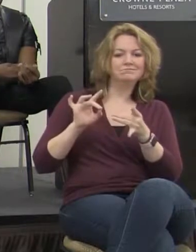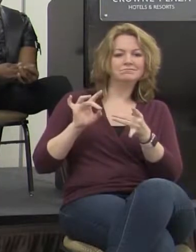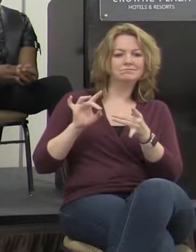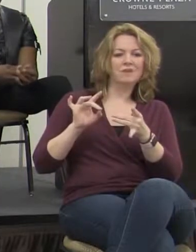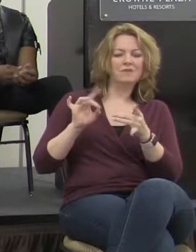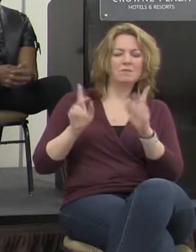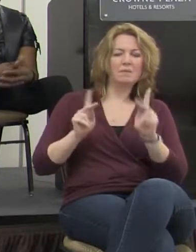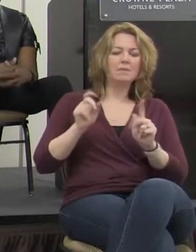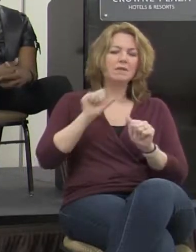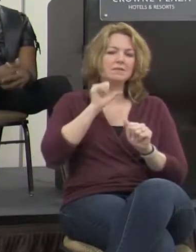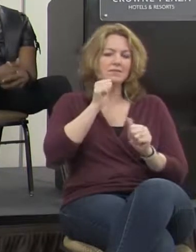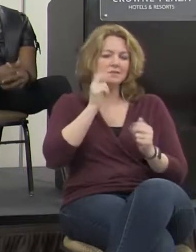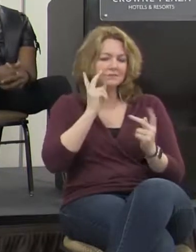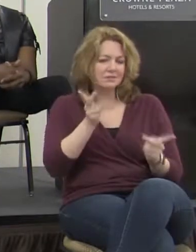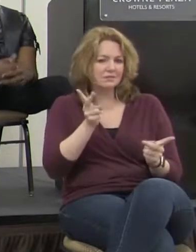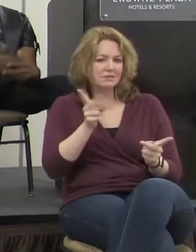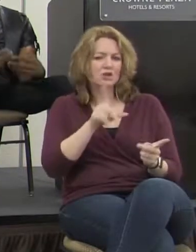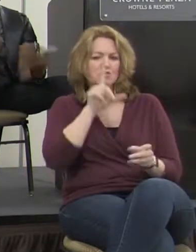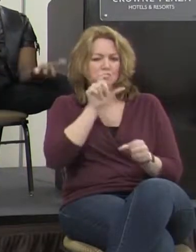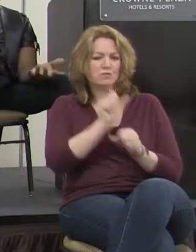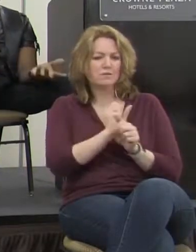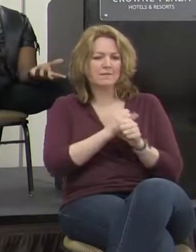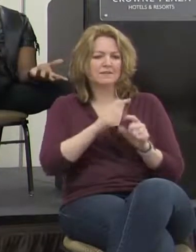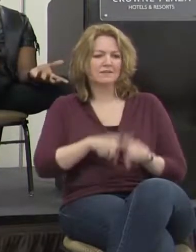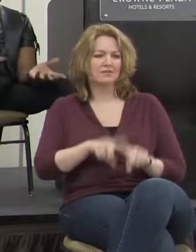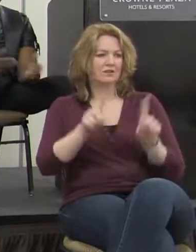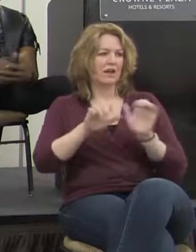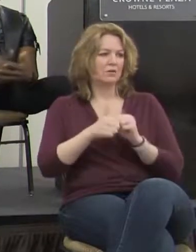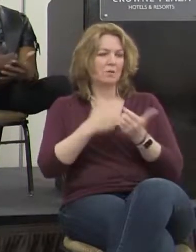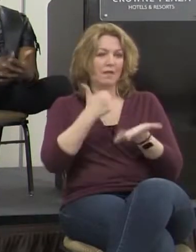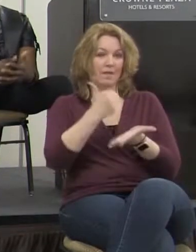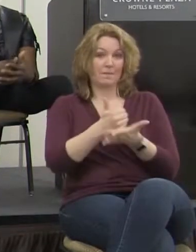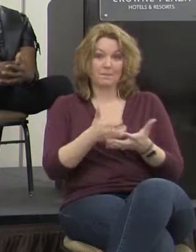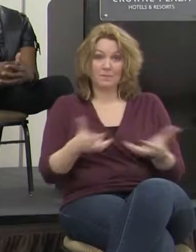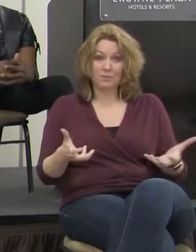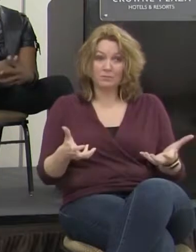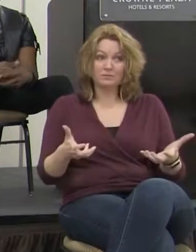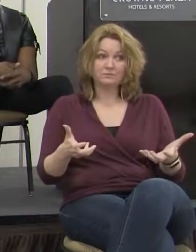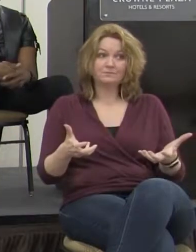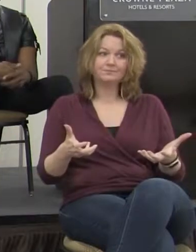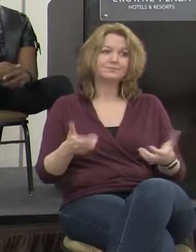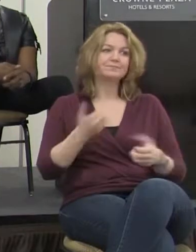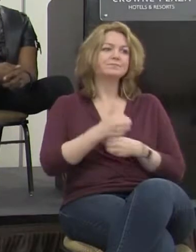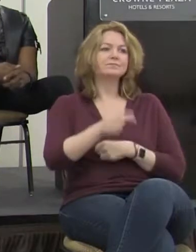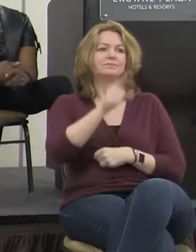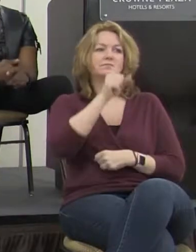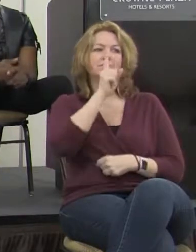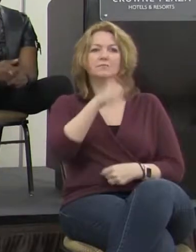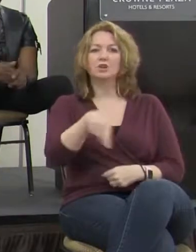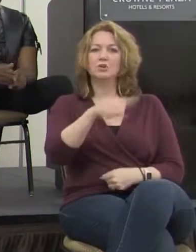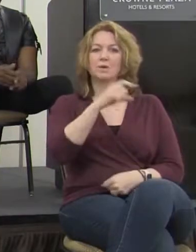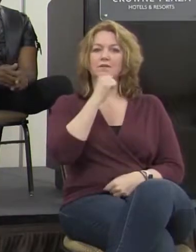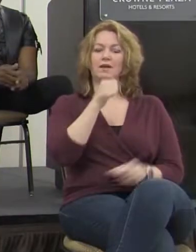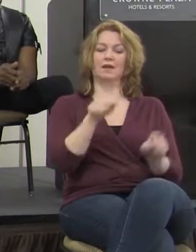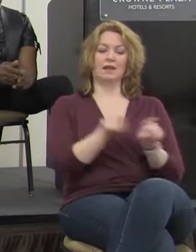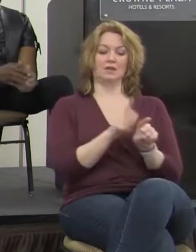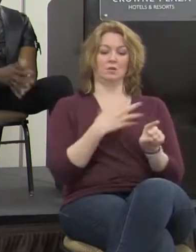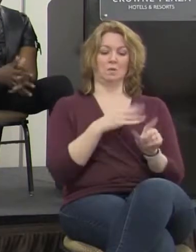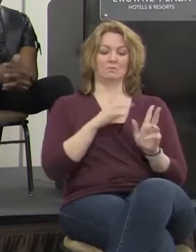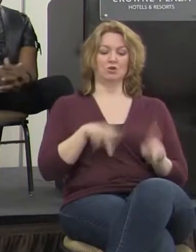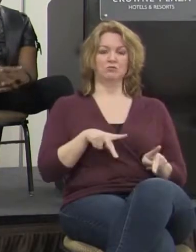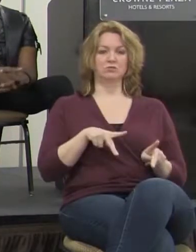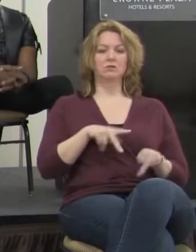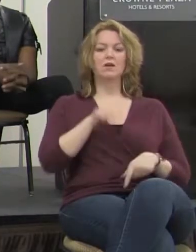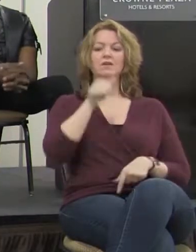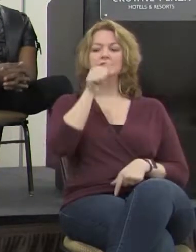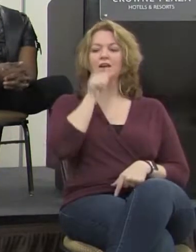view that makes the biggest difference, and what you can do to help most is to make sure that you are not, as a white person,